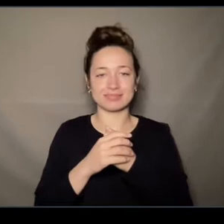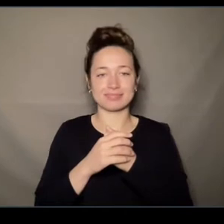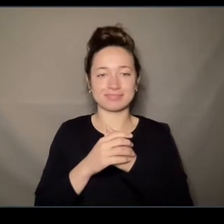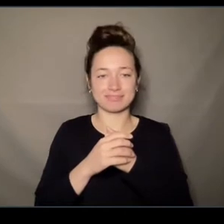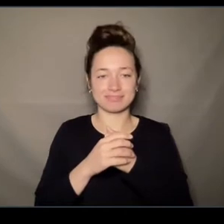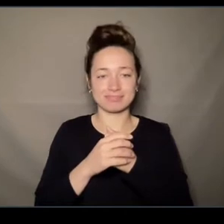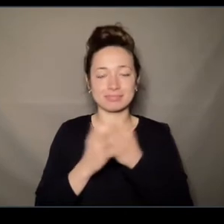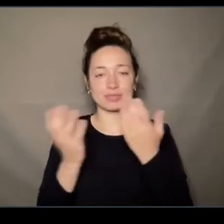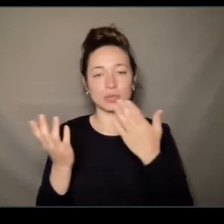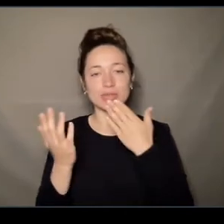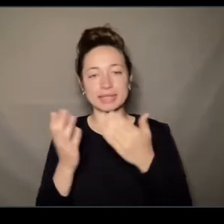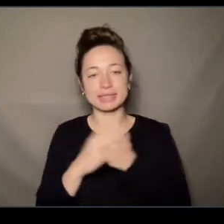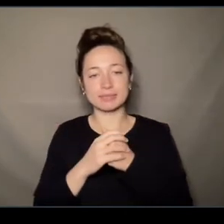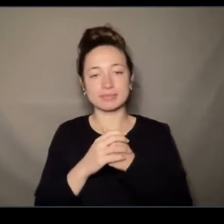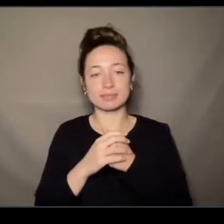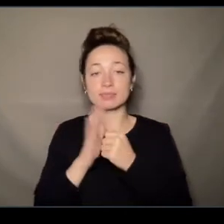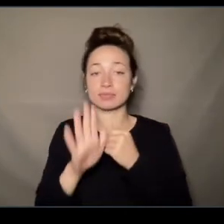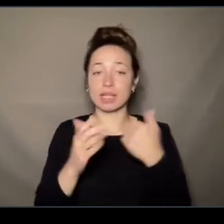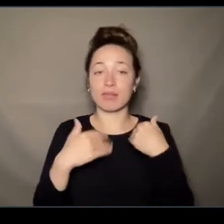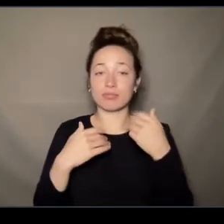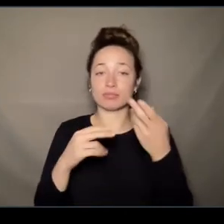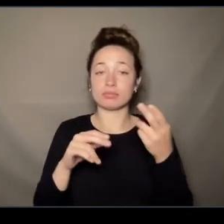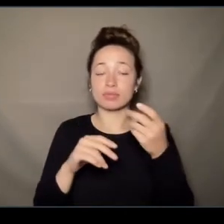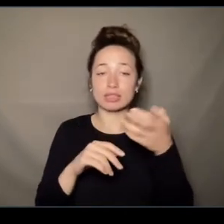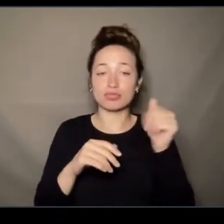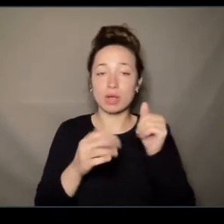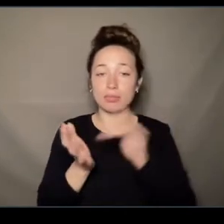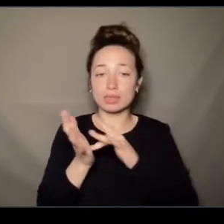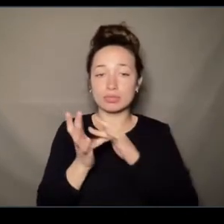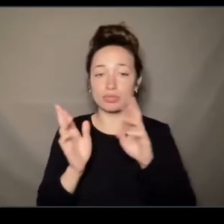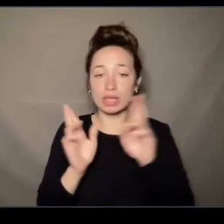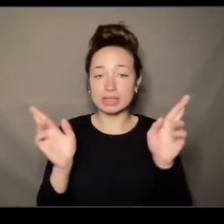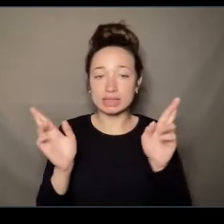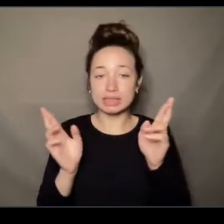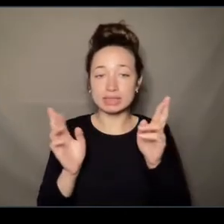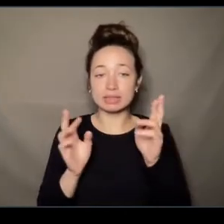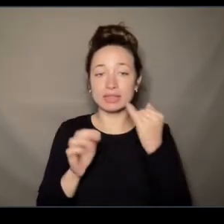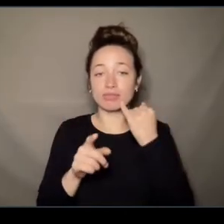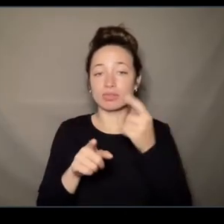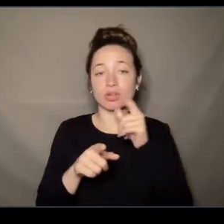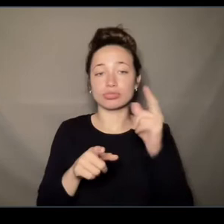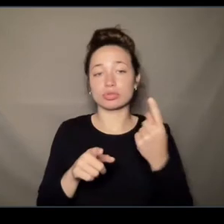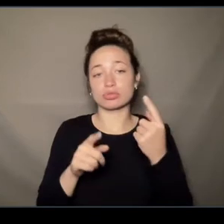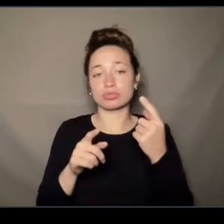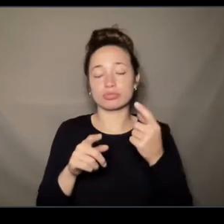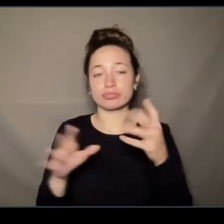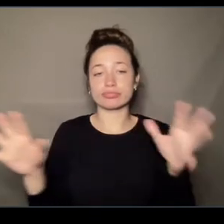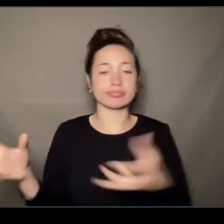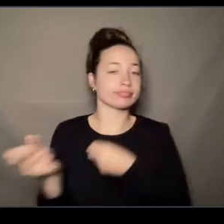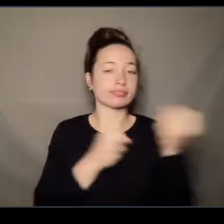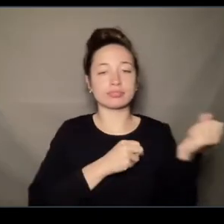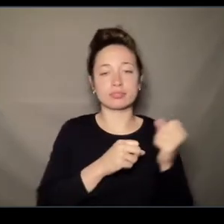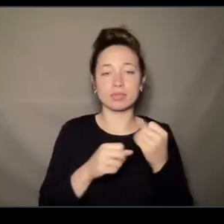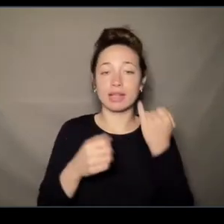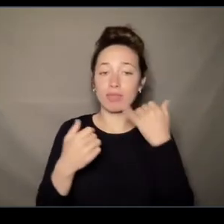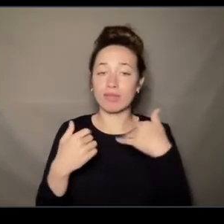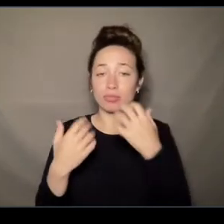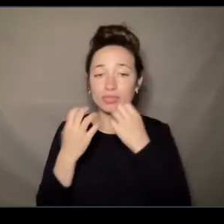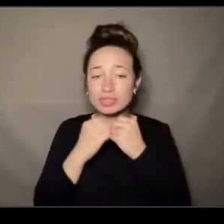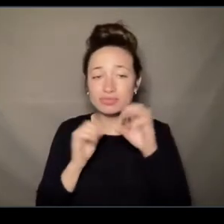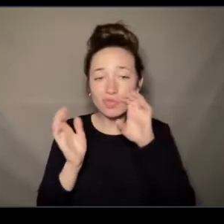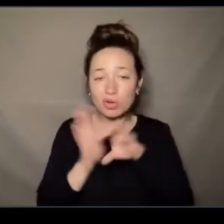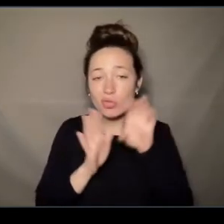Exactly. You know, so things, have some extra medication ready, so you're not just trying to sweep things off. If you have any